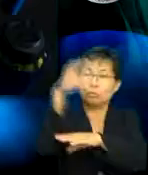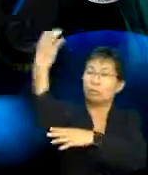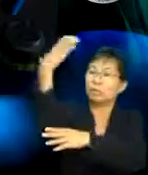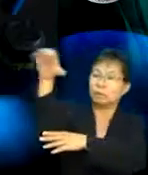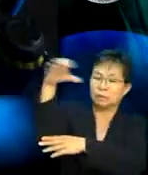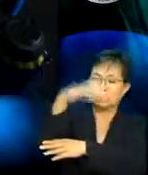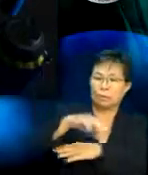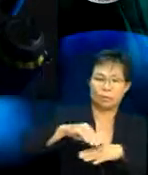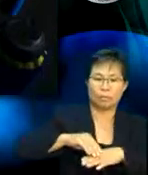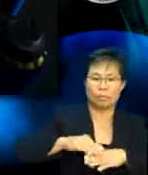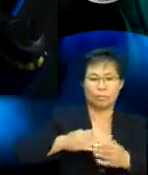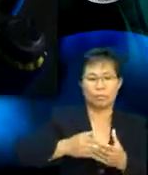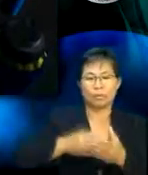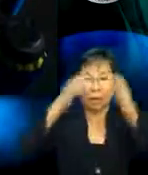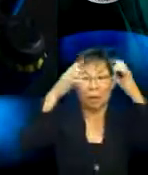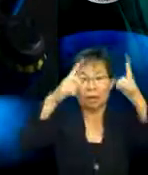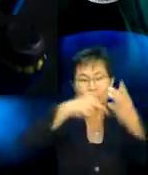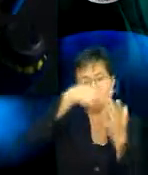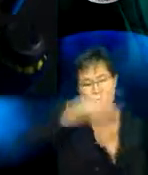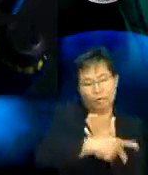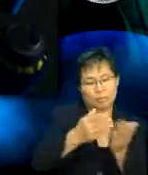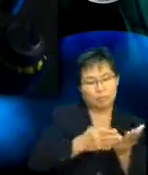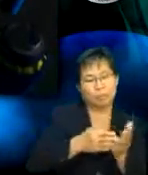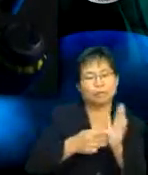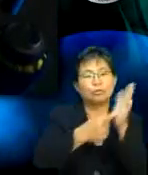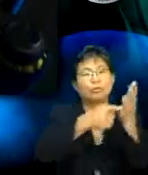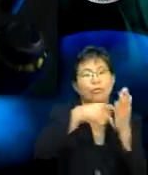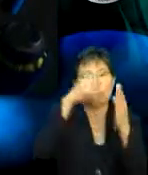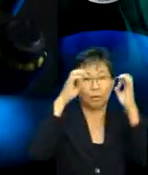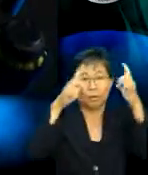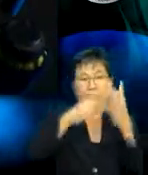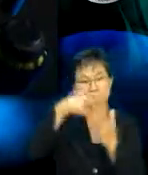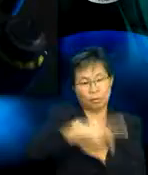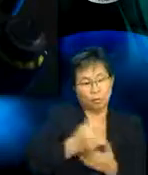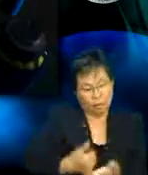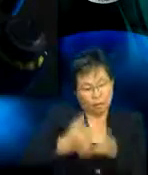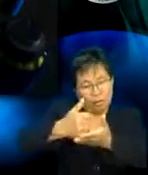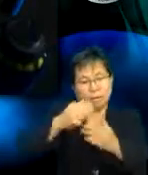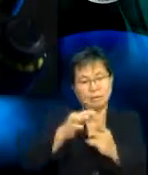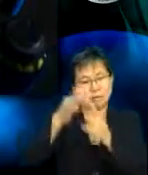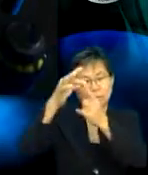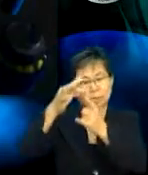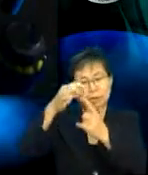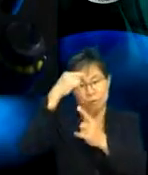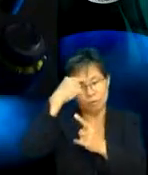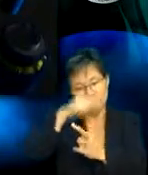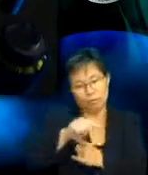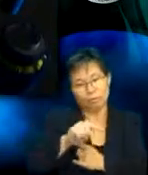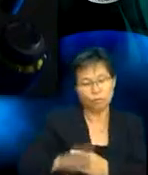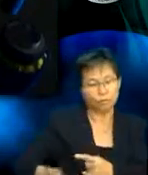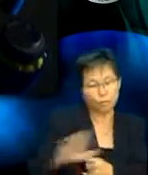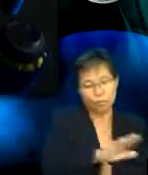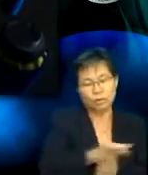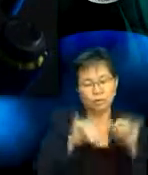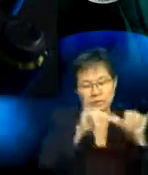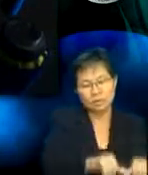broadcast educational programs. This is very helpful, especially for those staying in rural